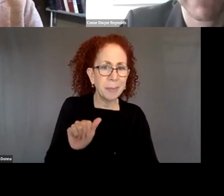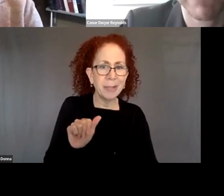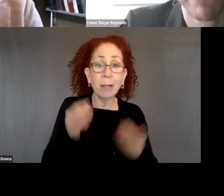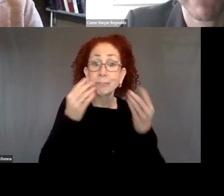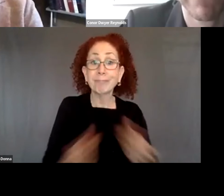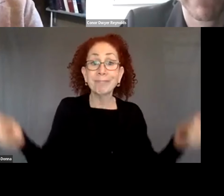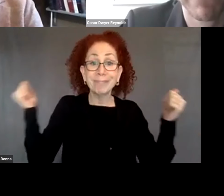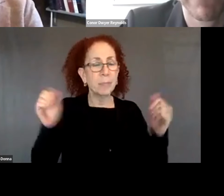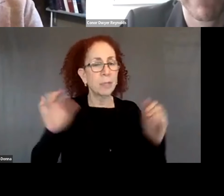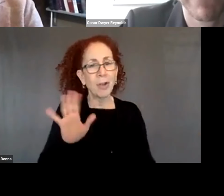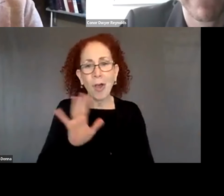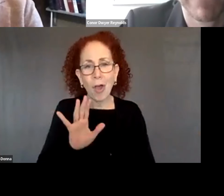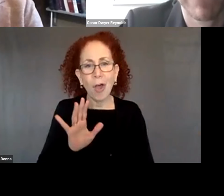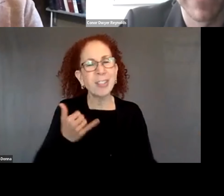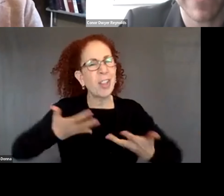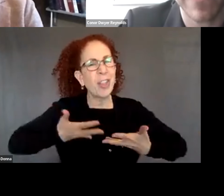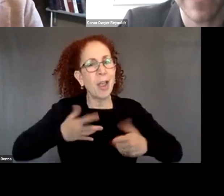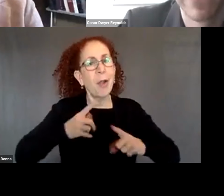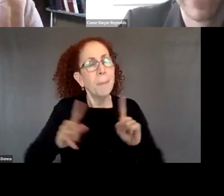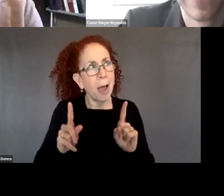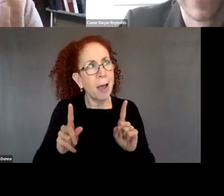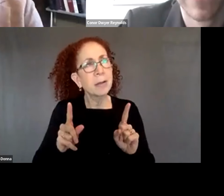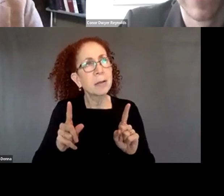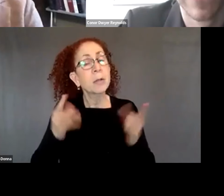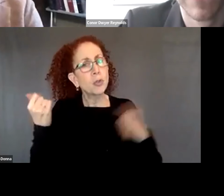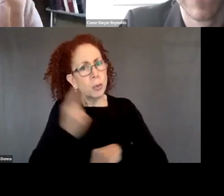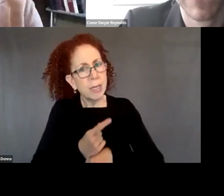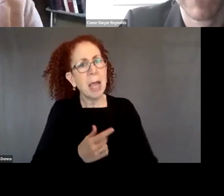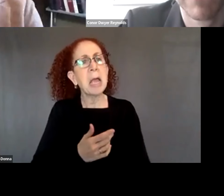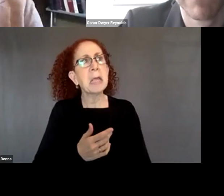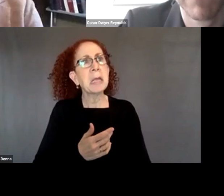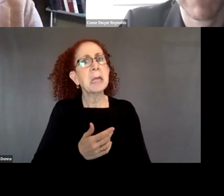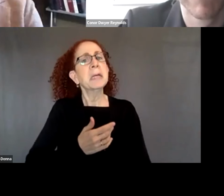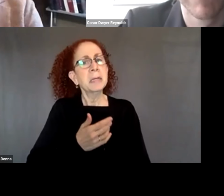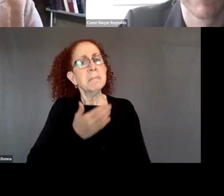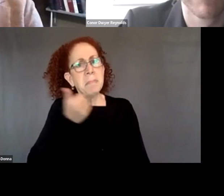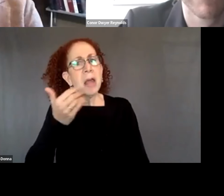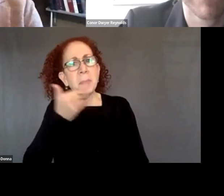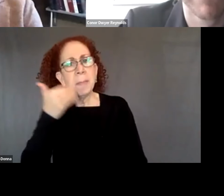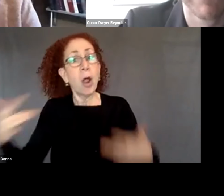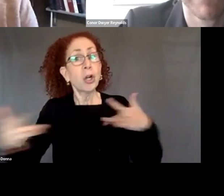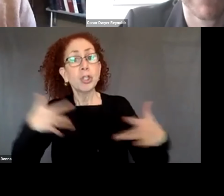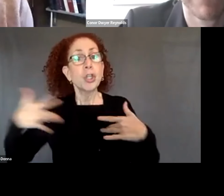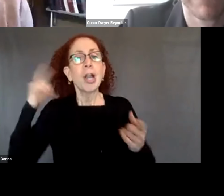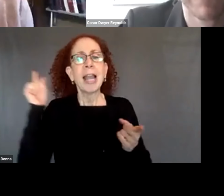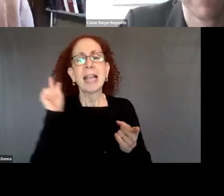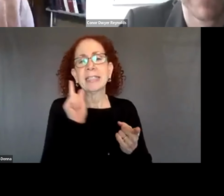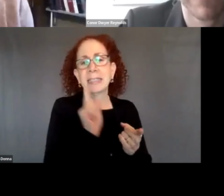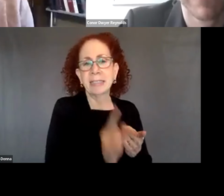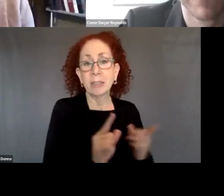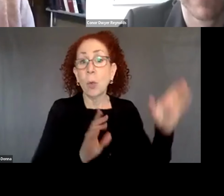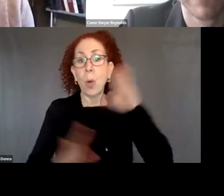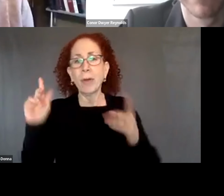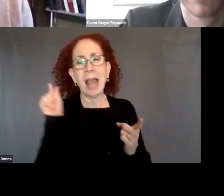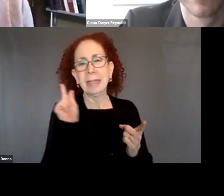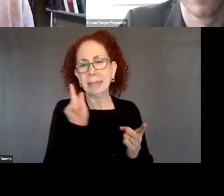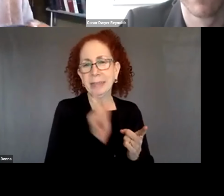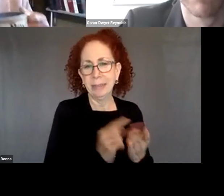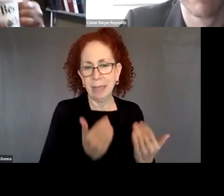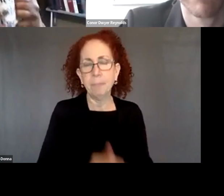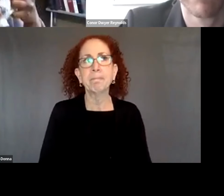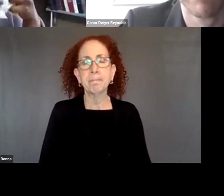point, but they are today, for a number of reasons, a smaller voice in my head. First, at some point along the way,